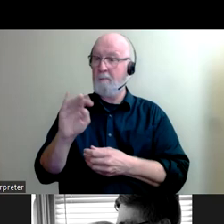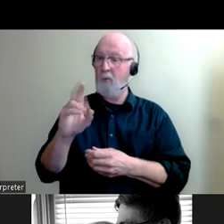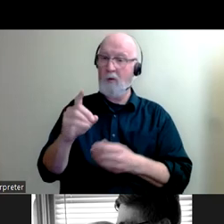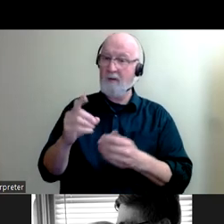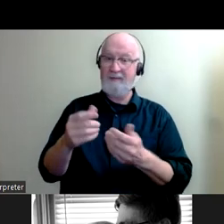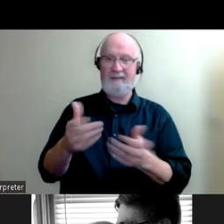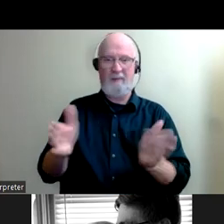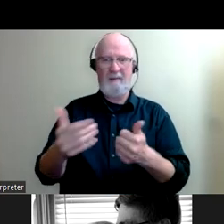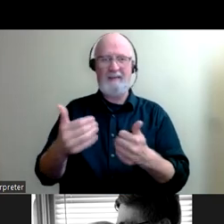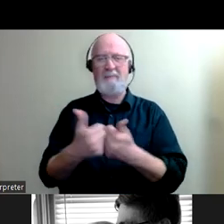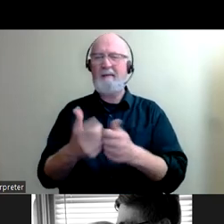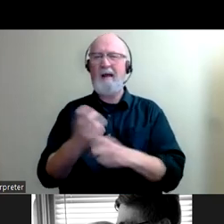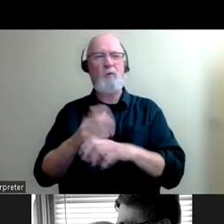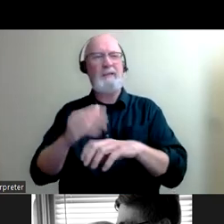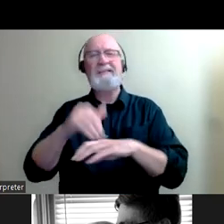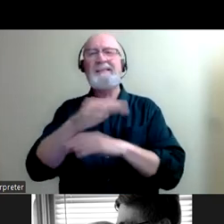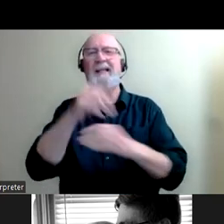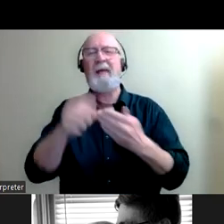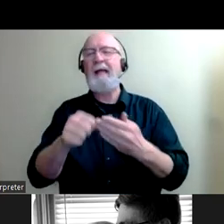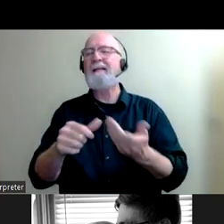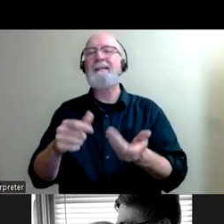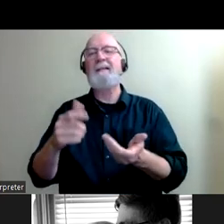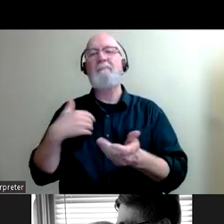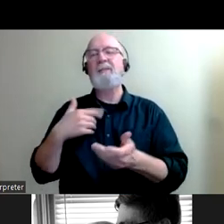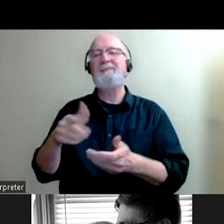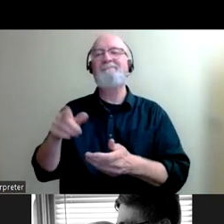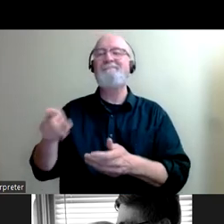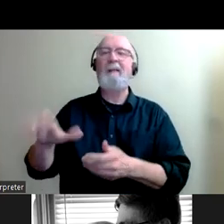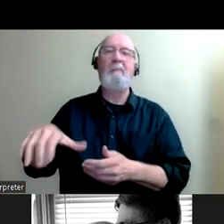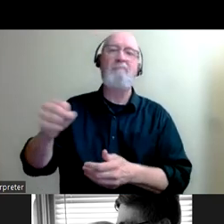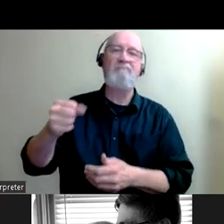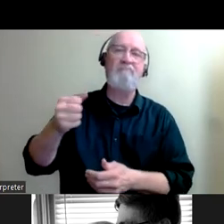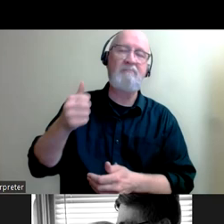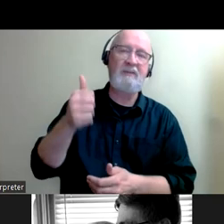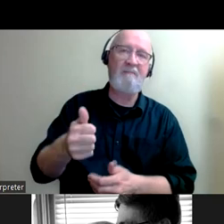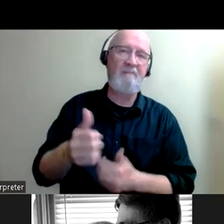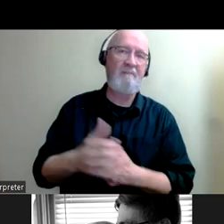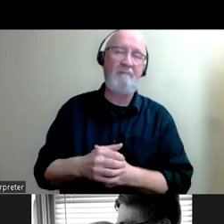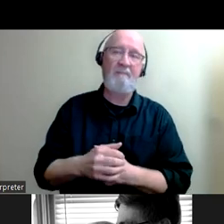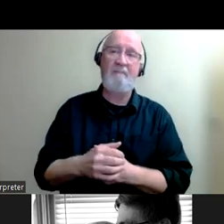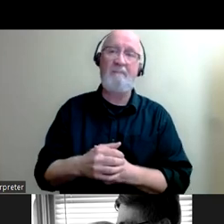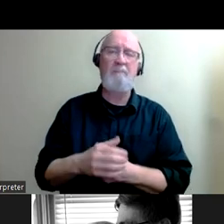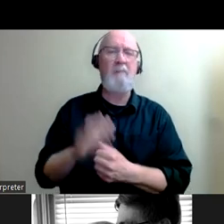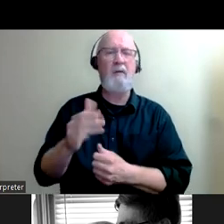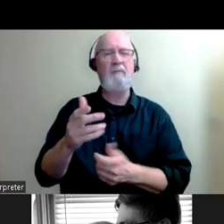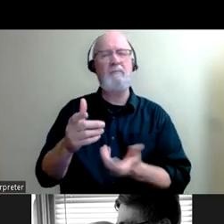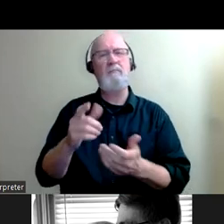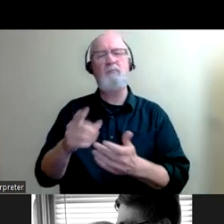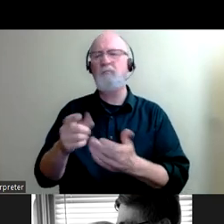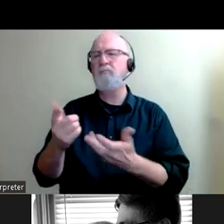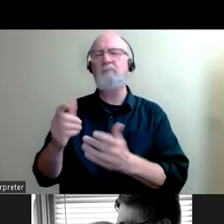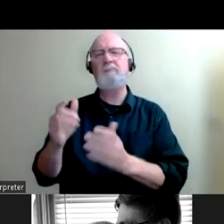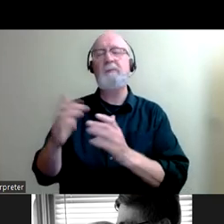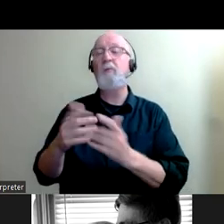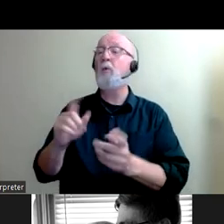everything, they have to be like in branch, unfortunately. Yeah. So I would definitely check with the branch before